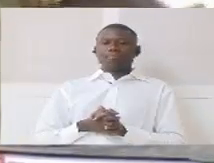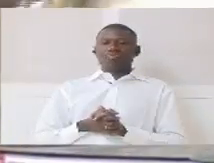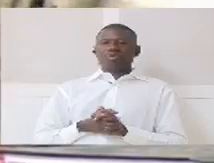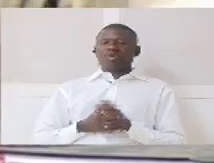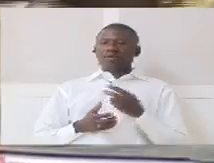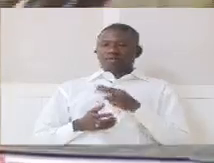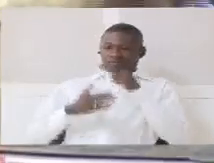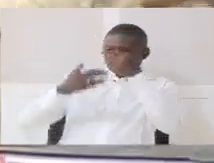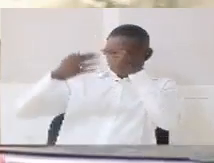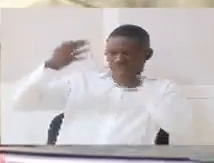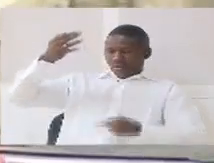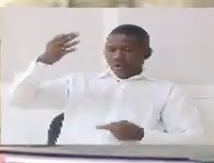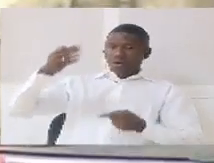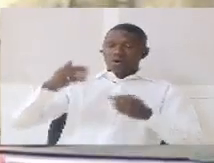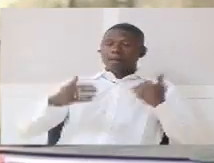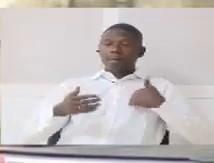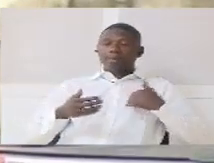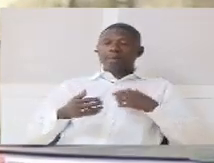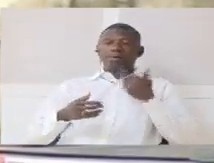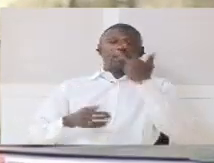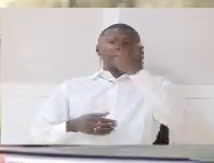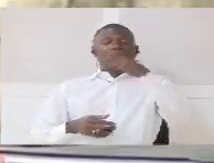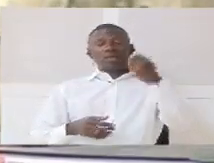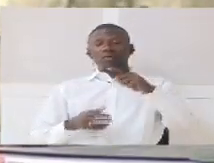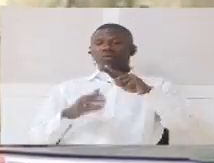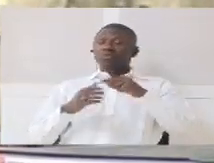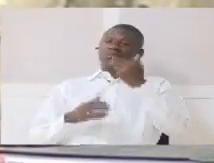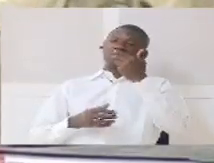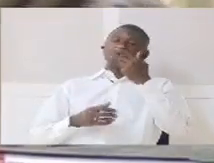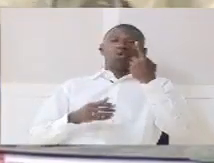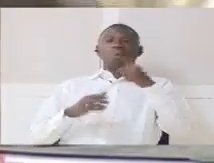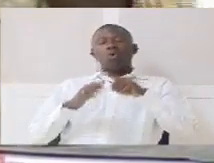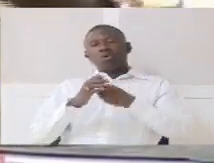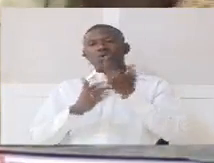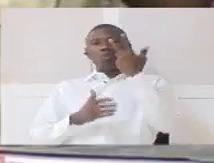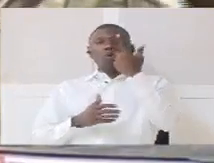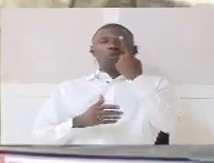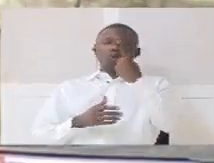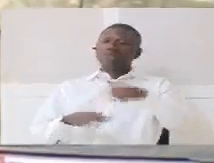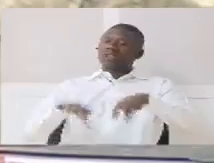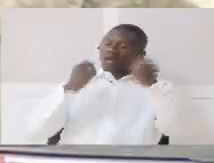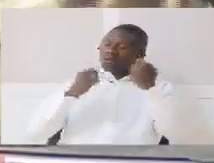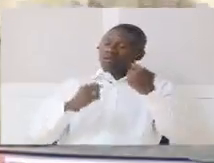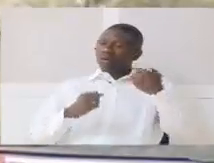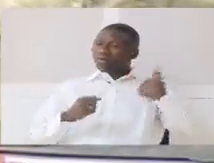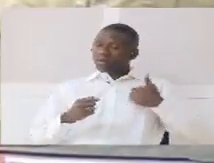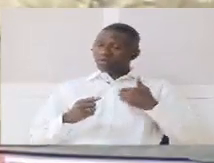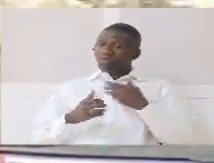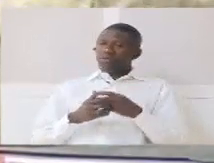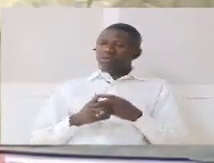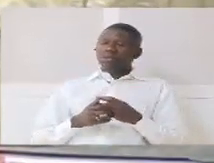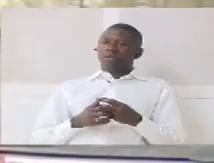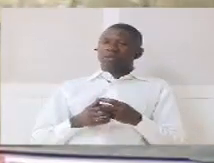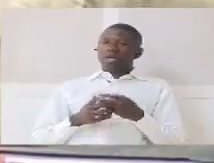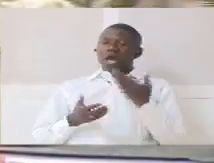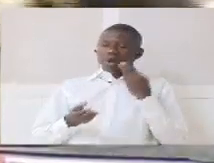you look at the rule, 800 to 900 to 1,000, and you want to cook oil. If you do no gel, amount gel is measured, like pour kake